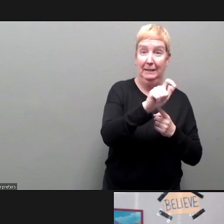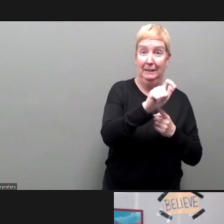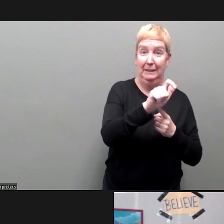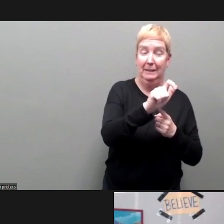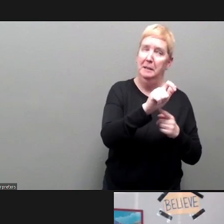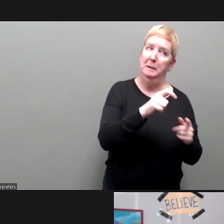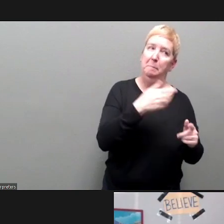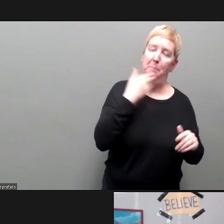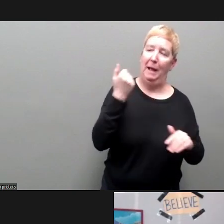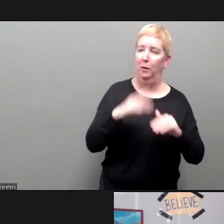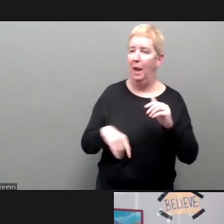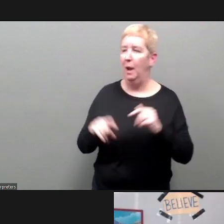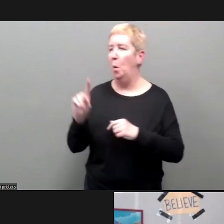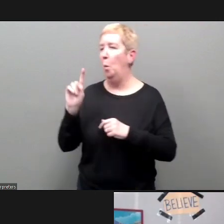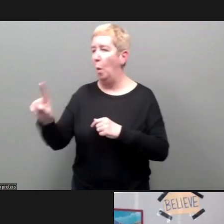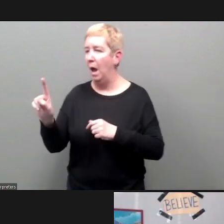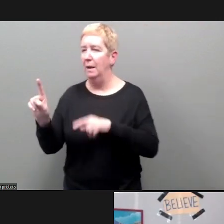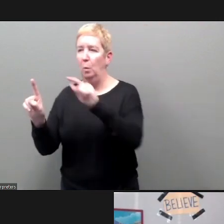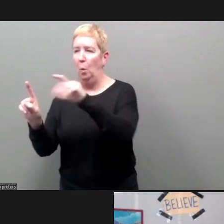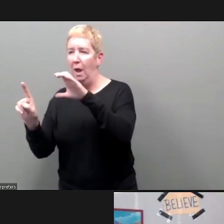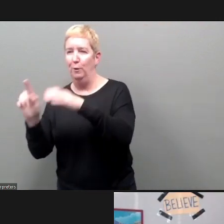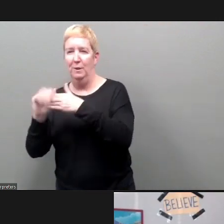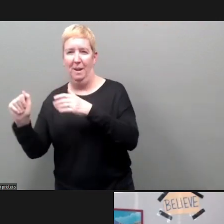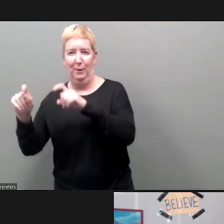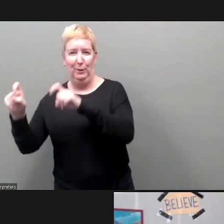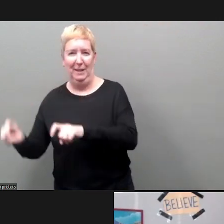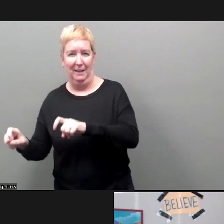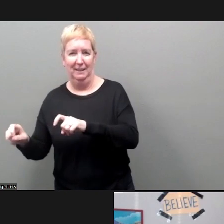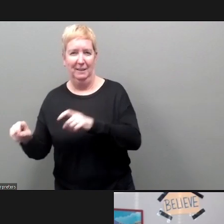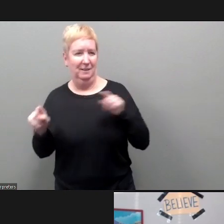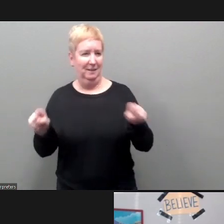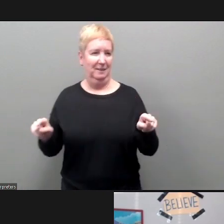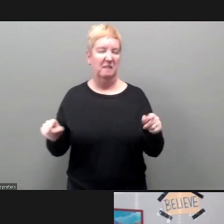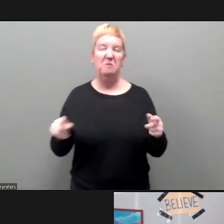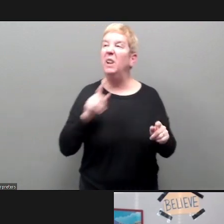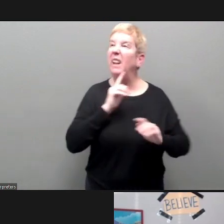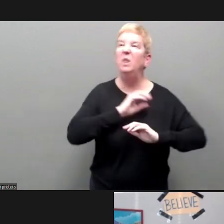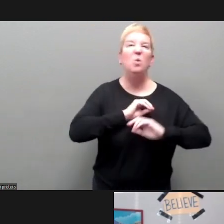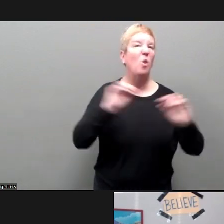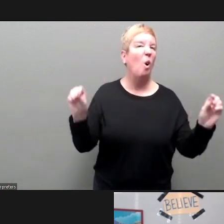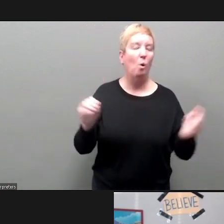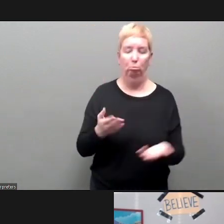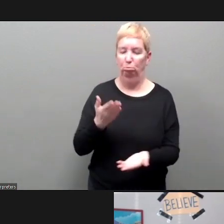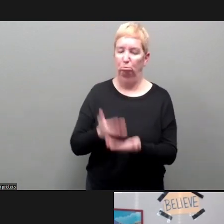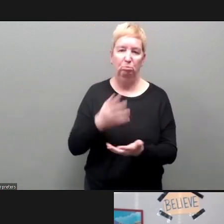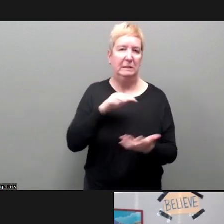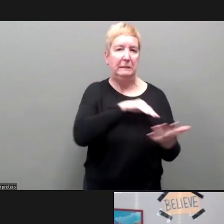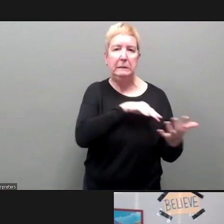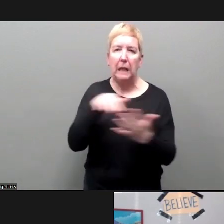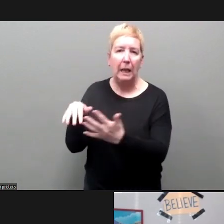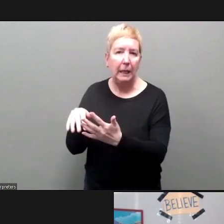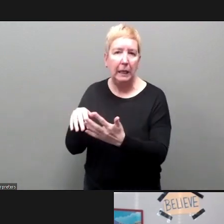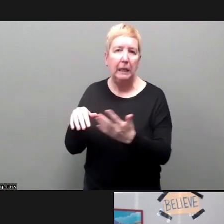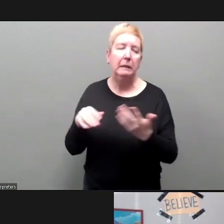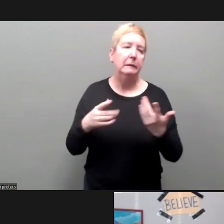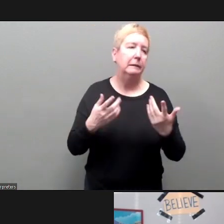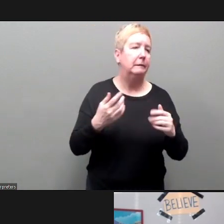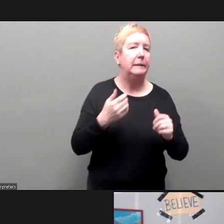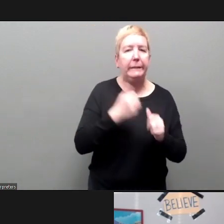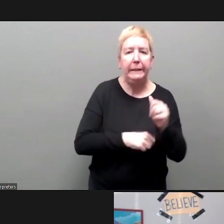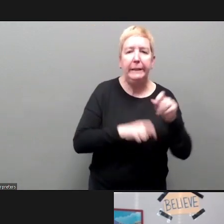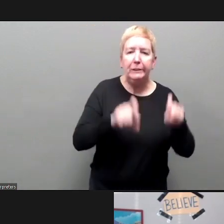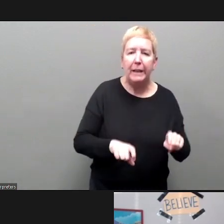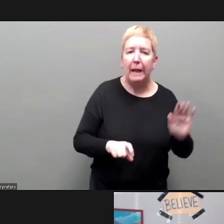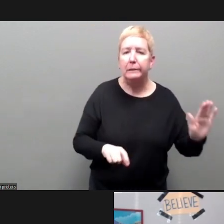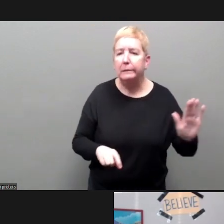$100 test, the same price. So there's no good study about relative sensitivities and specificities.